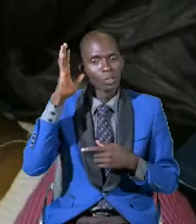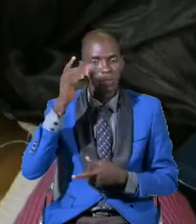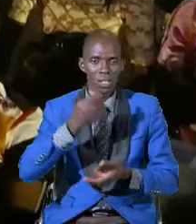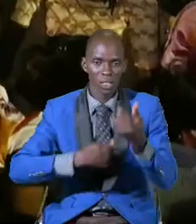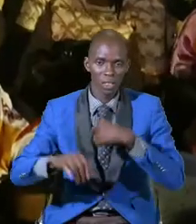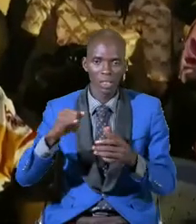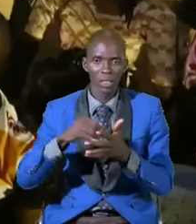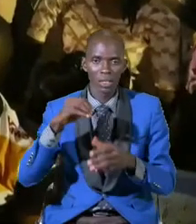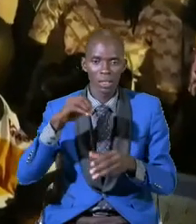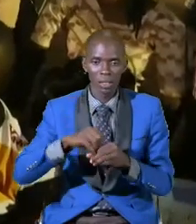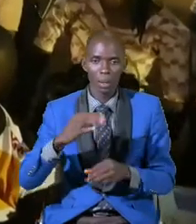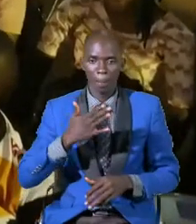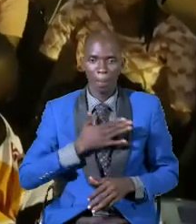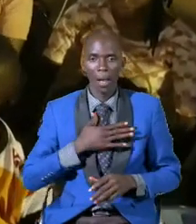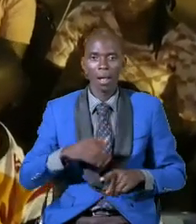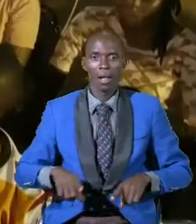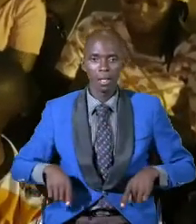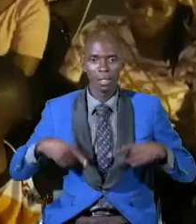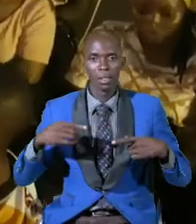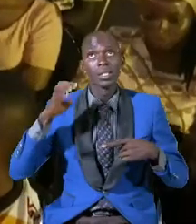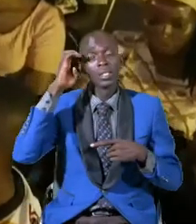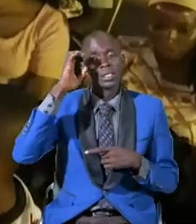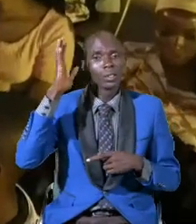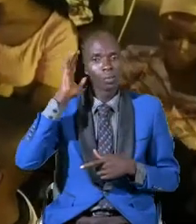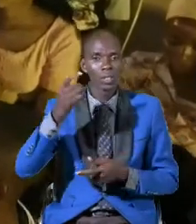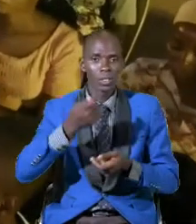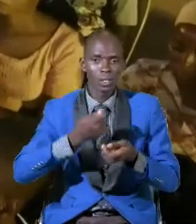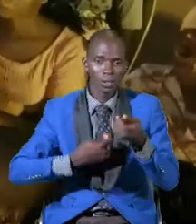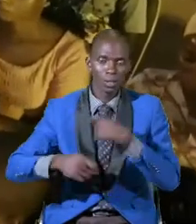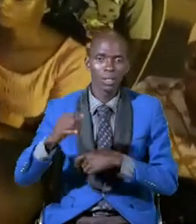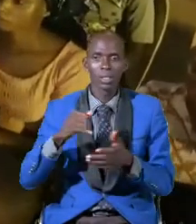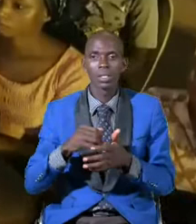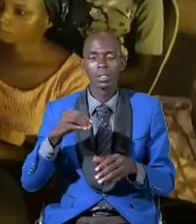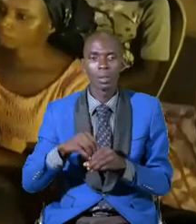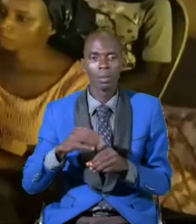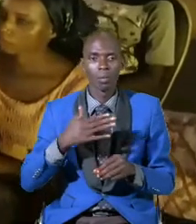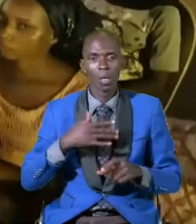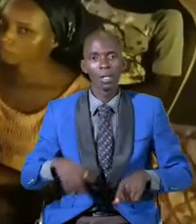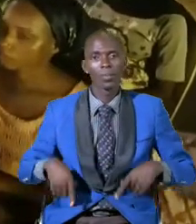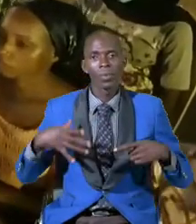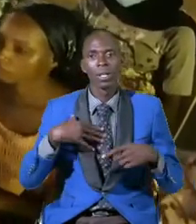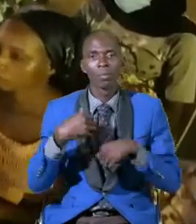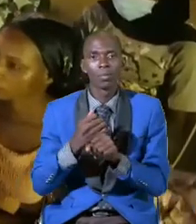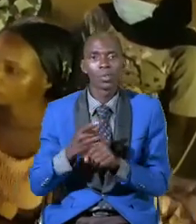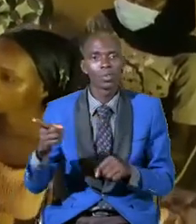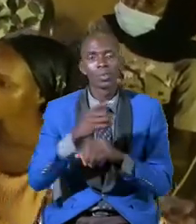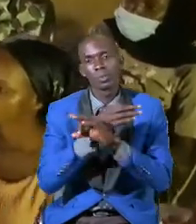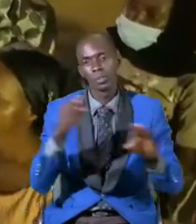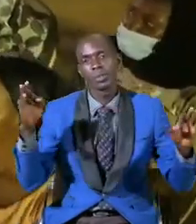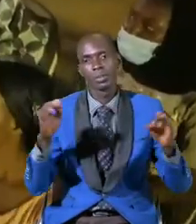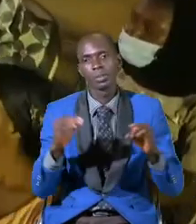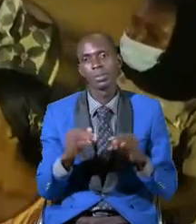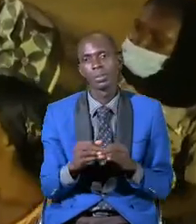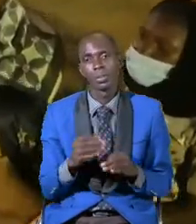life. It will reverse in my life. And it makes you free. Look up.